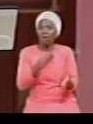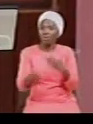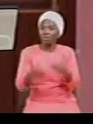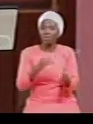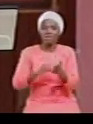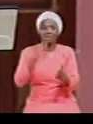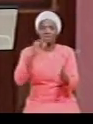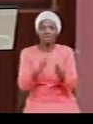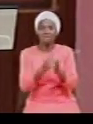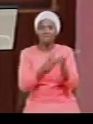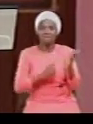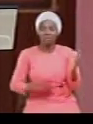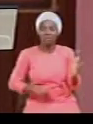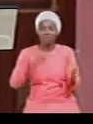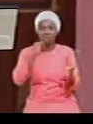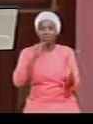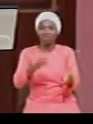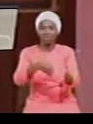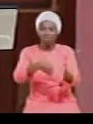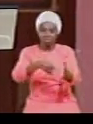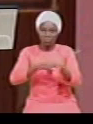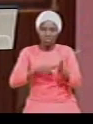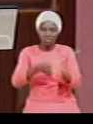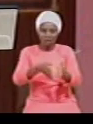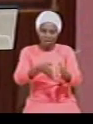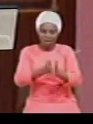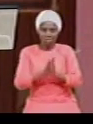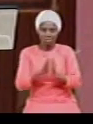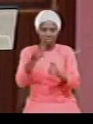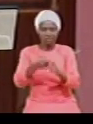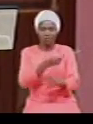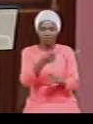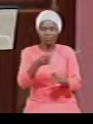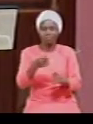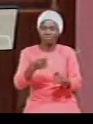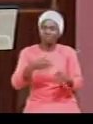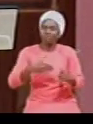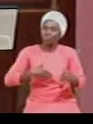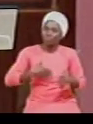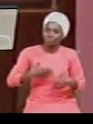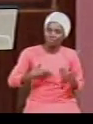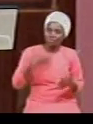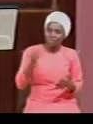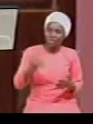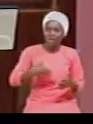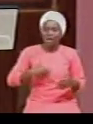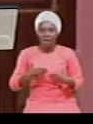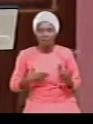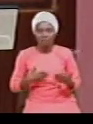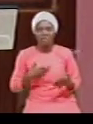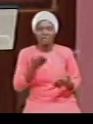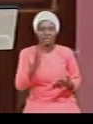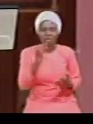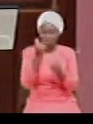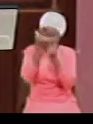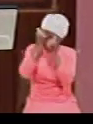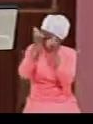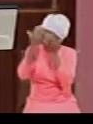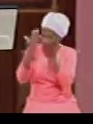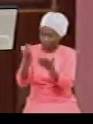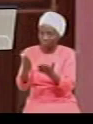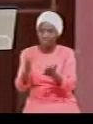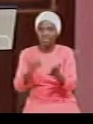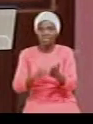the Lord is requesting of you, joyfully and happily, there is obedience. It's the